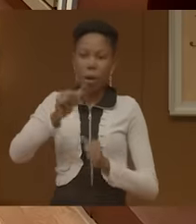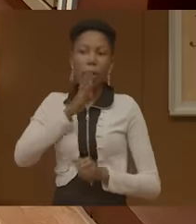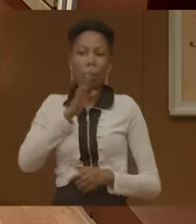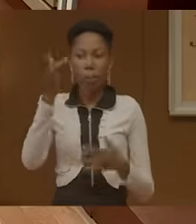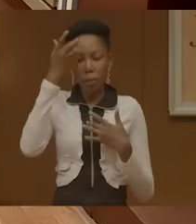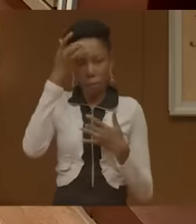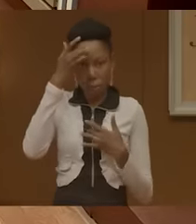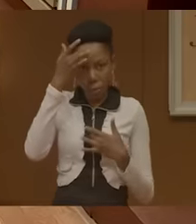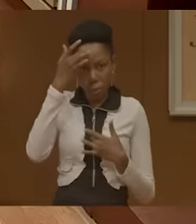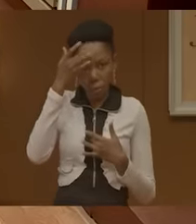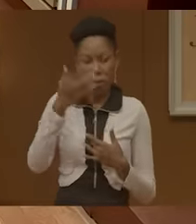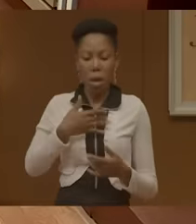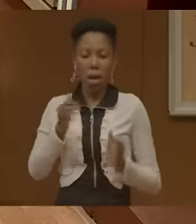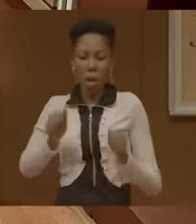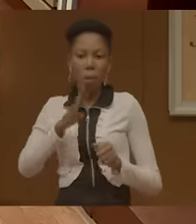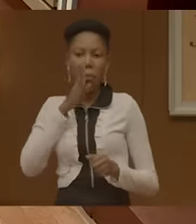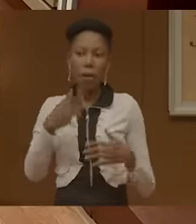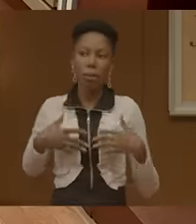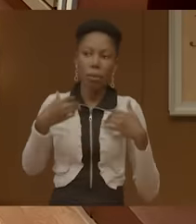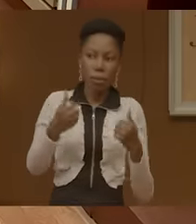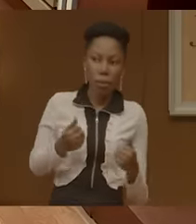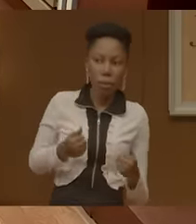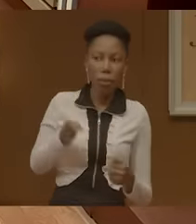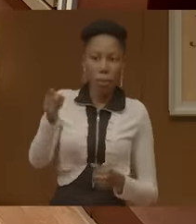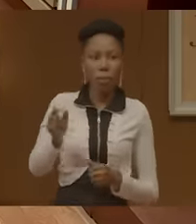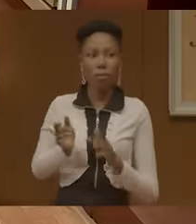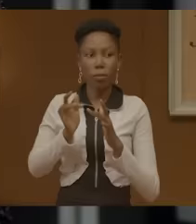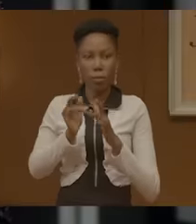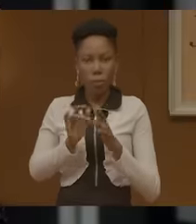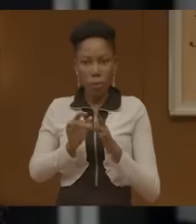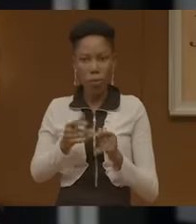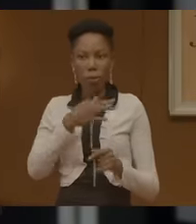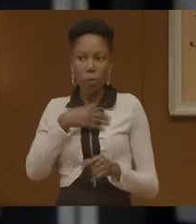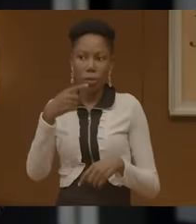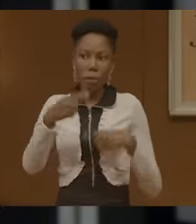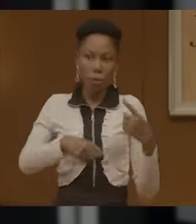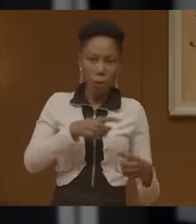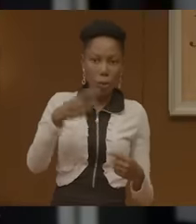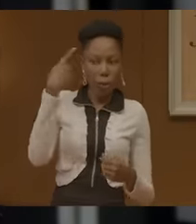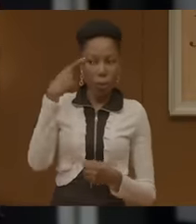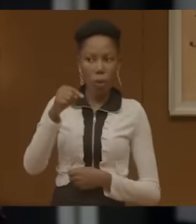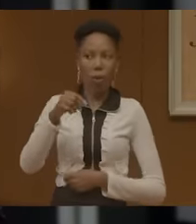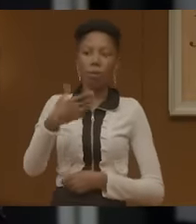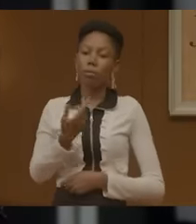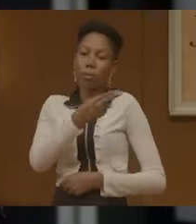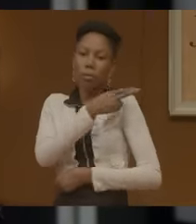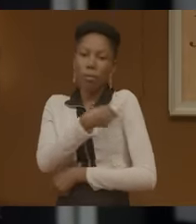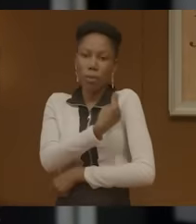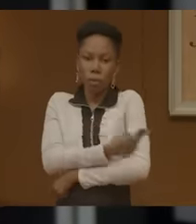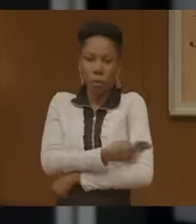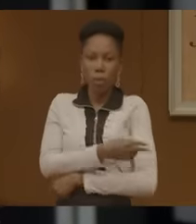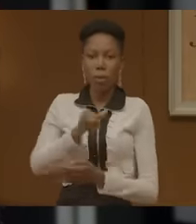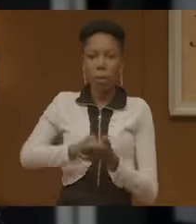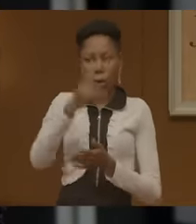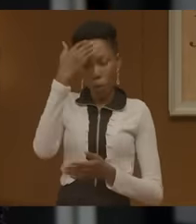the condition of their health. Because I've searched a lot on the internet, and I went to the hospital for their lectures. I said, that's why I didn't want to bring him